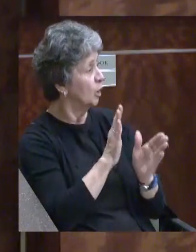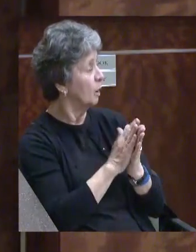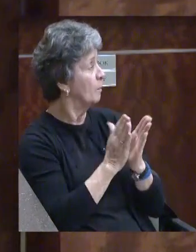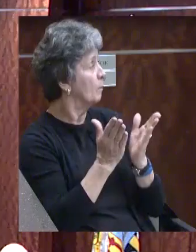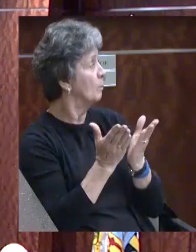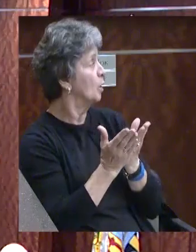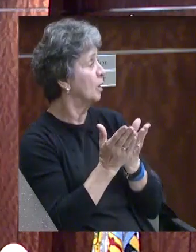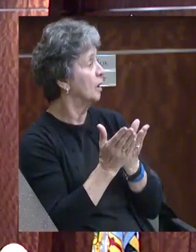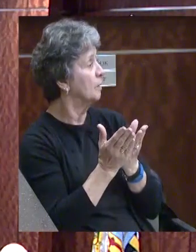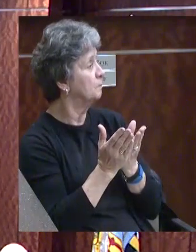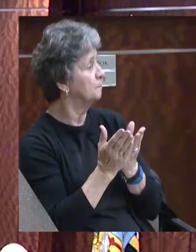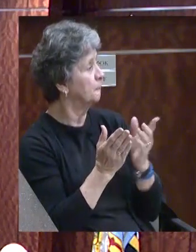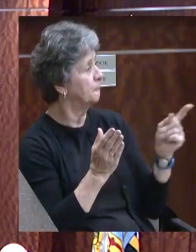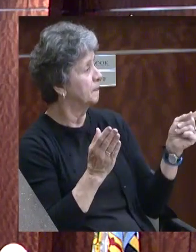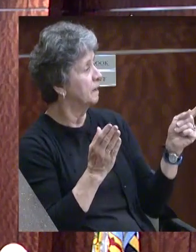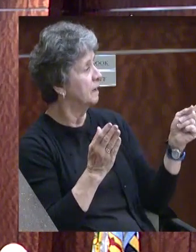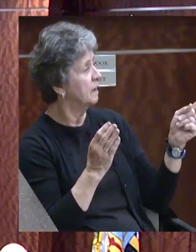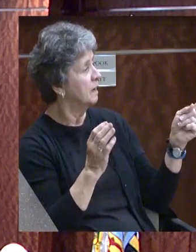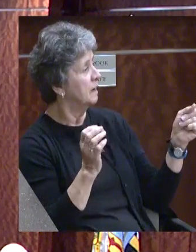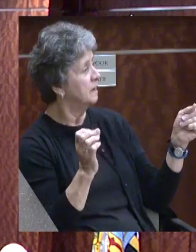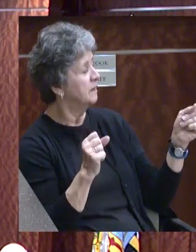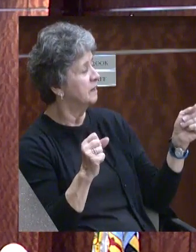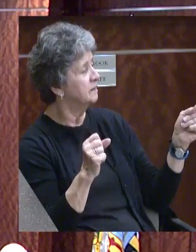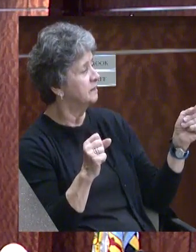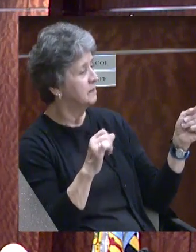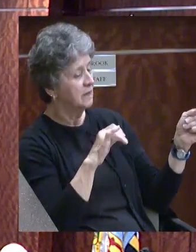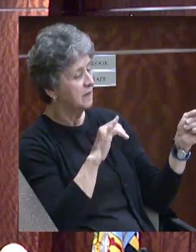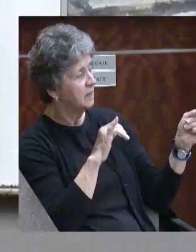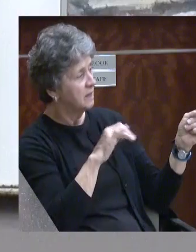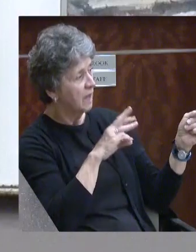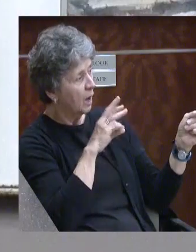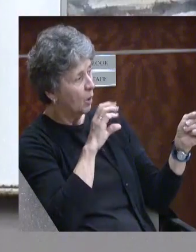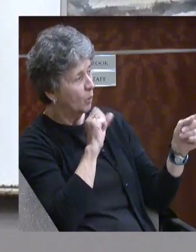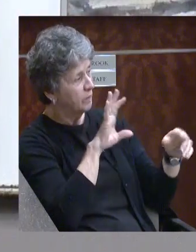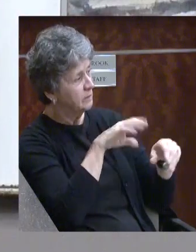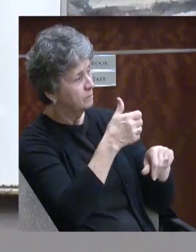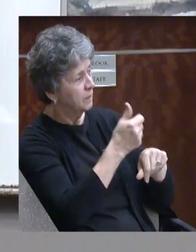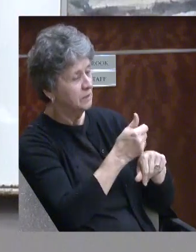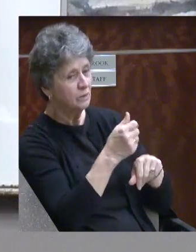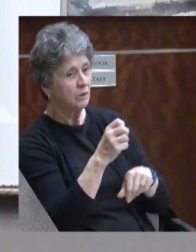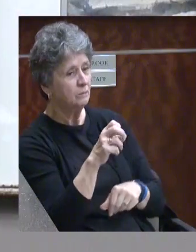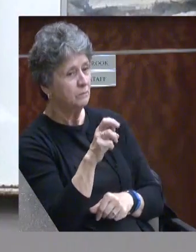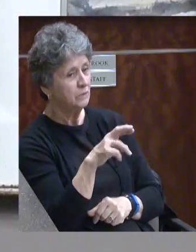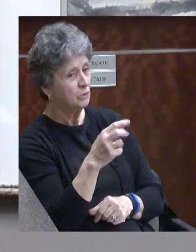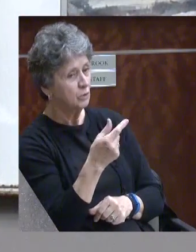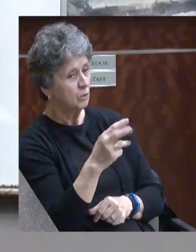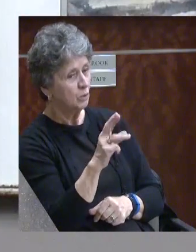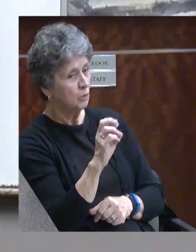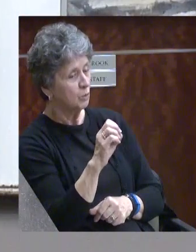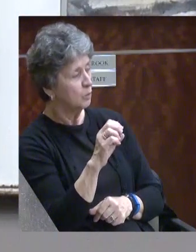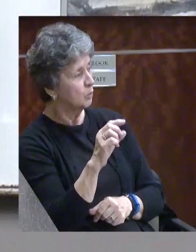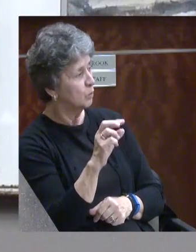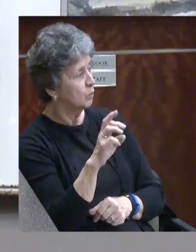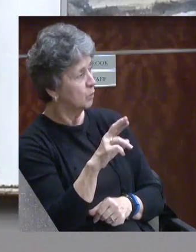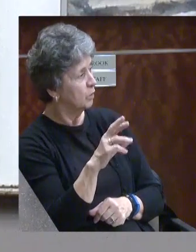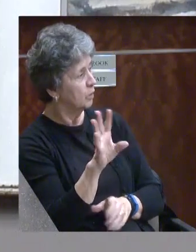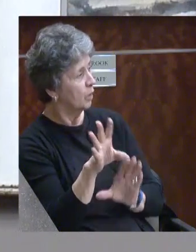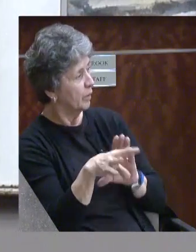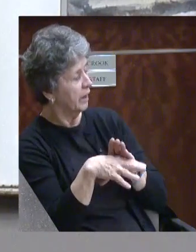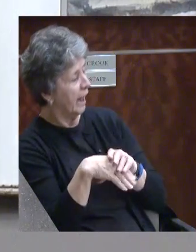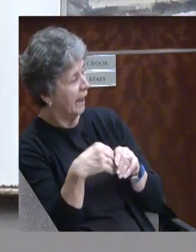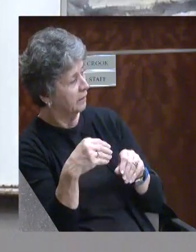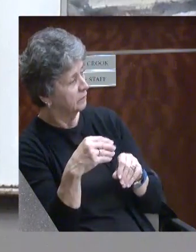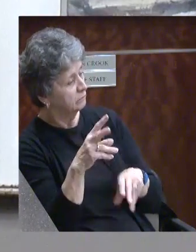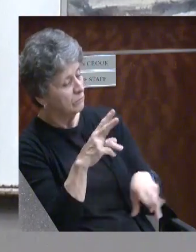Mr. Freeman. Yes, that was based on Mr. Greer going out there and looking at the area of how many people were